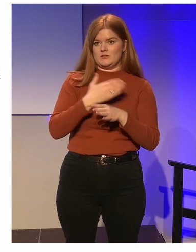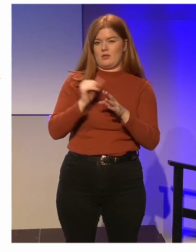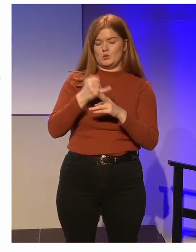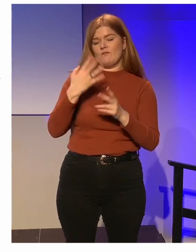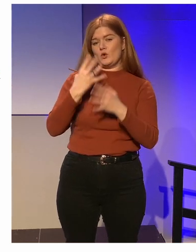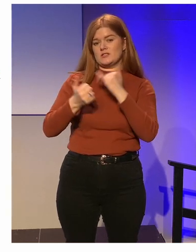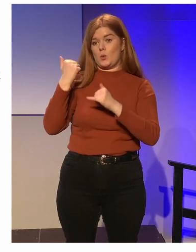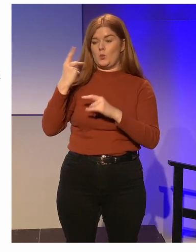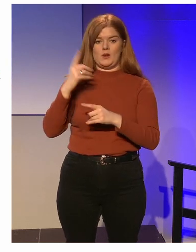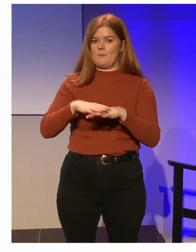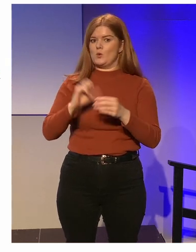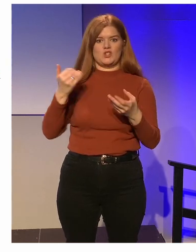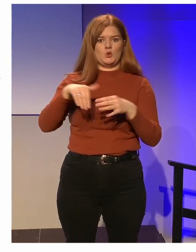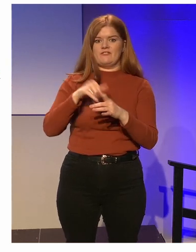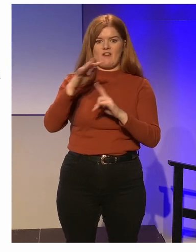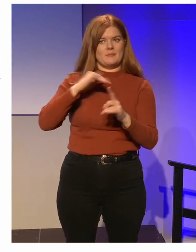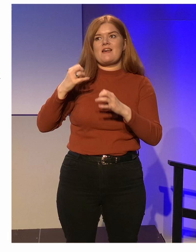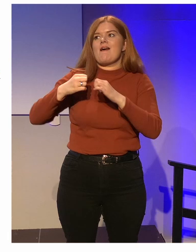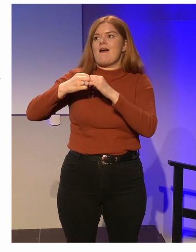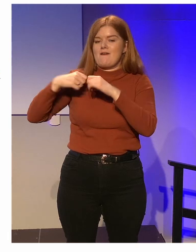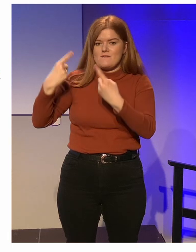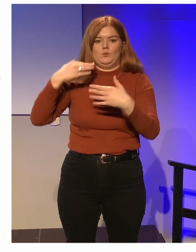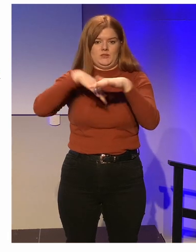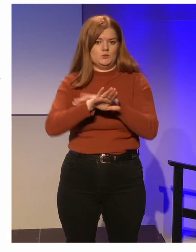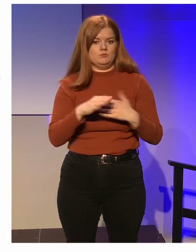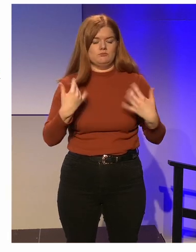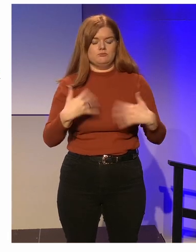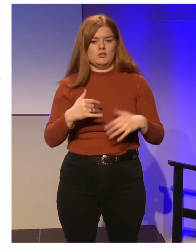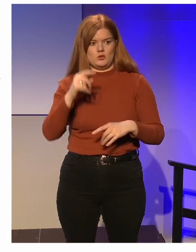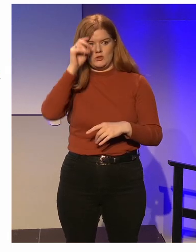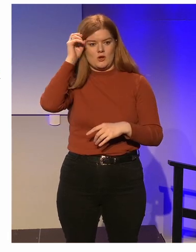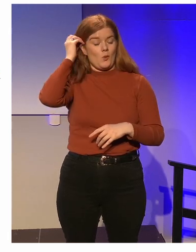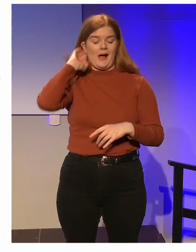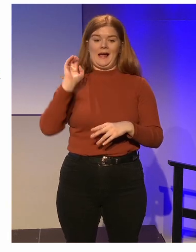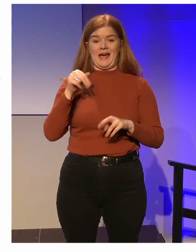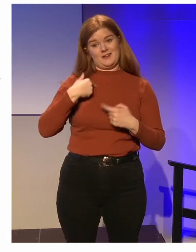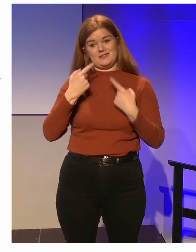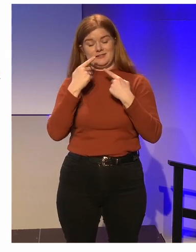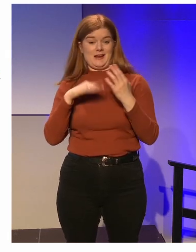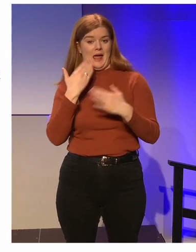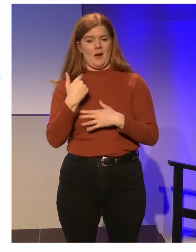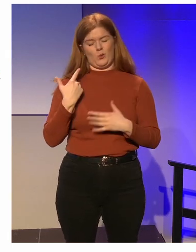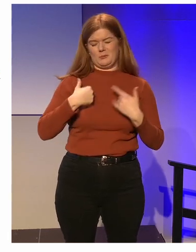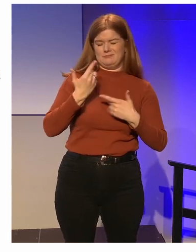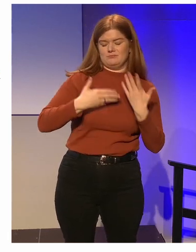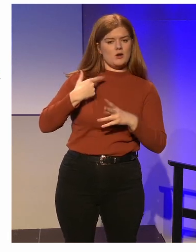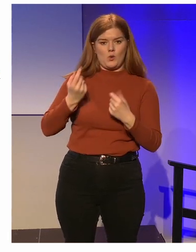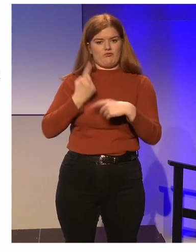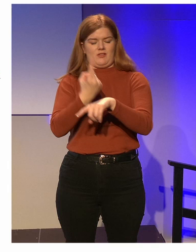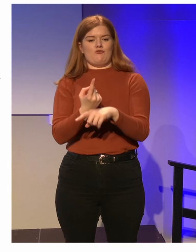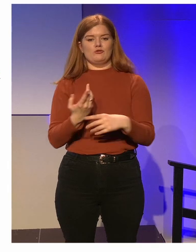ago, it was one of the most inclusive environments I've ever stepped into. So, I mean, I can't take credit, or I wouldn't, but it was already